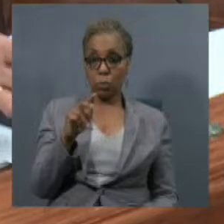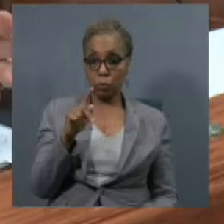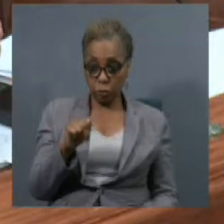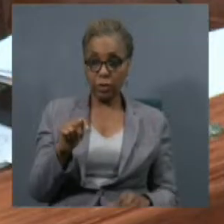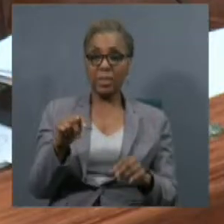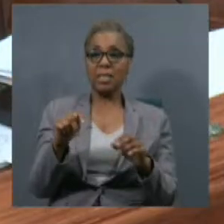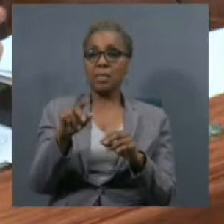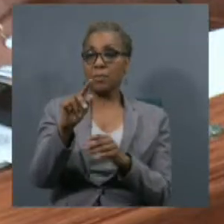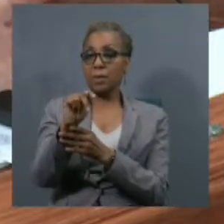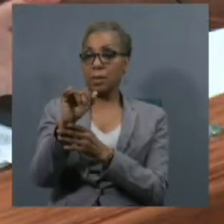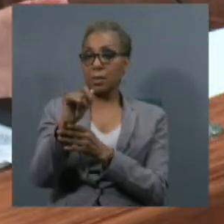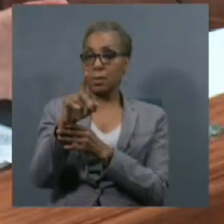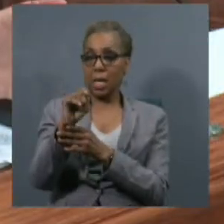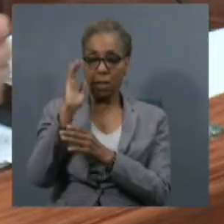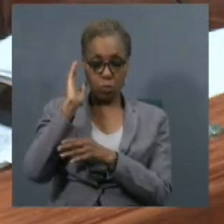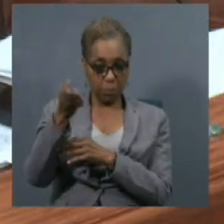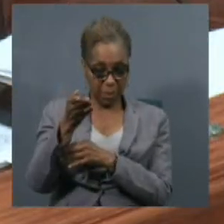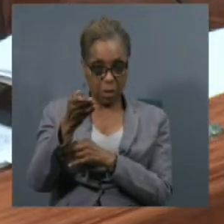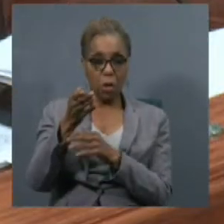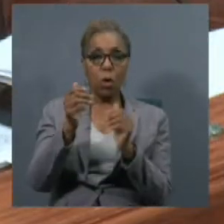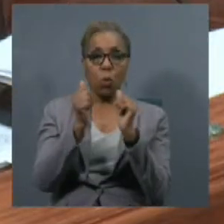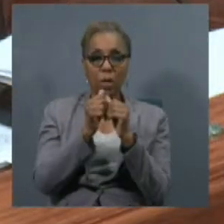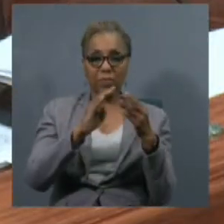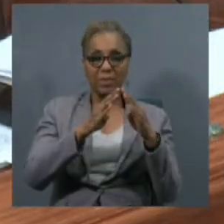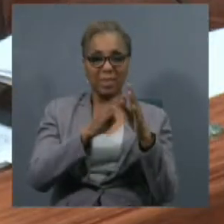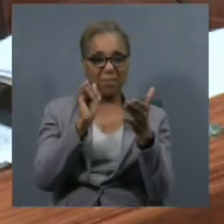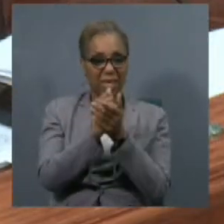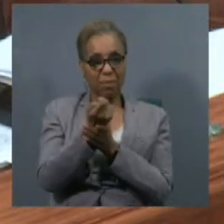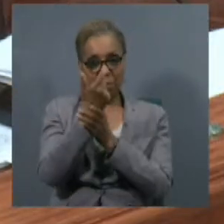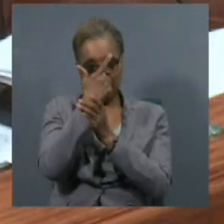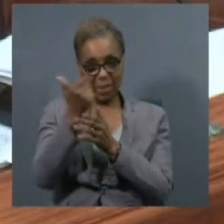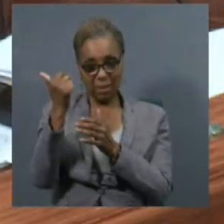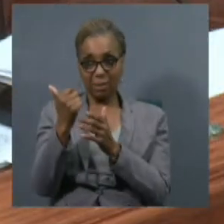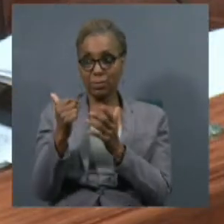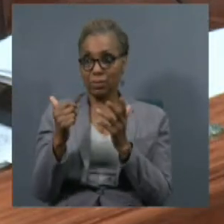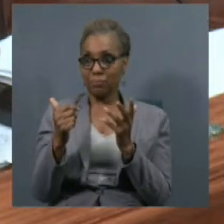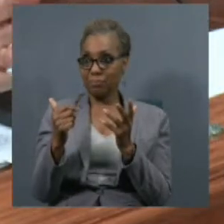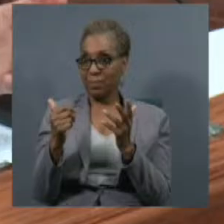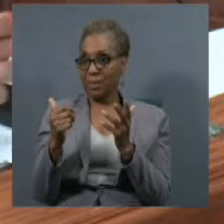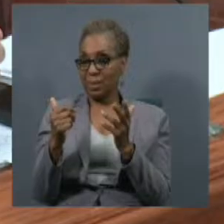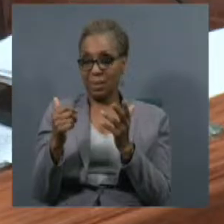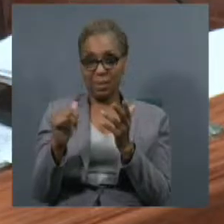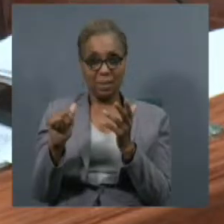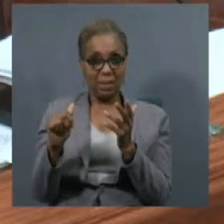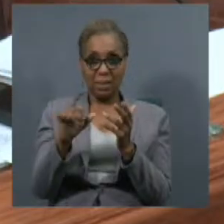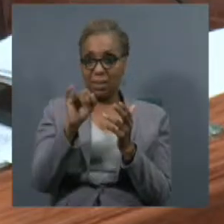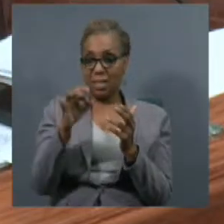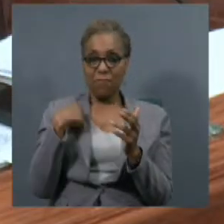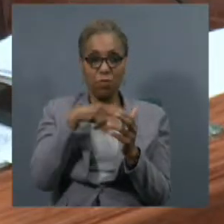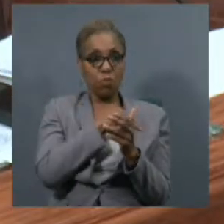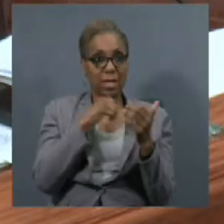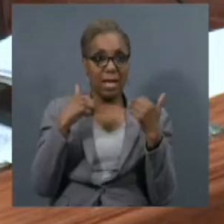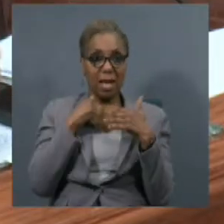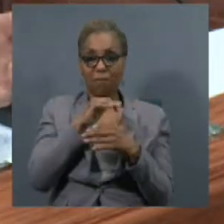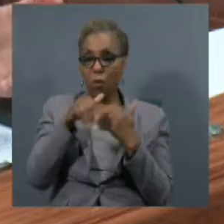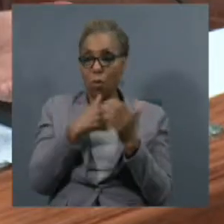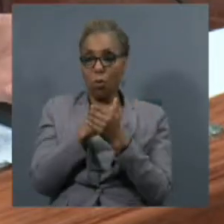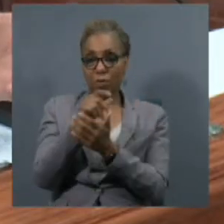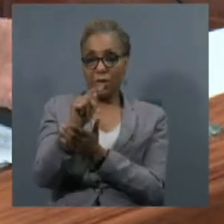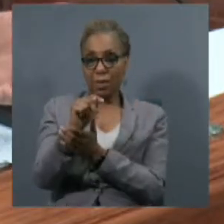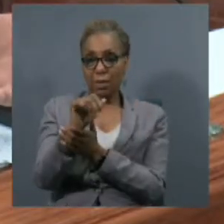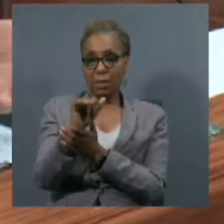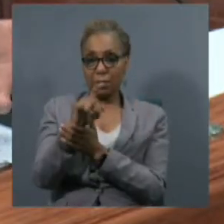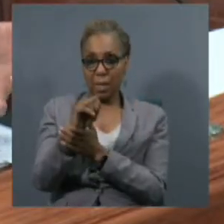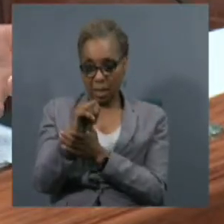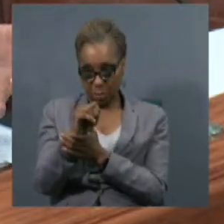city. That will be out, because otherwise we would be, somehow if we had all title to the two properties, we'd be